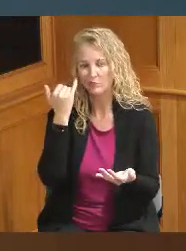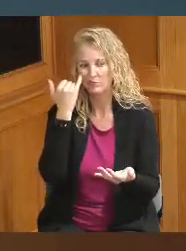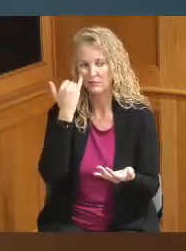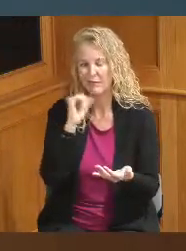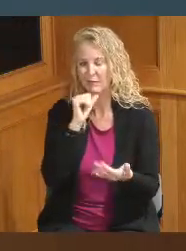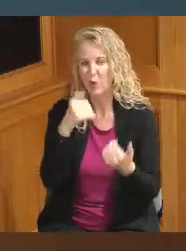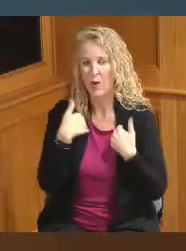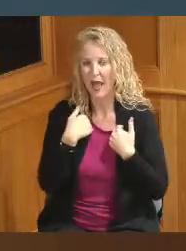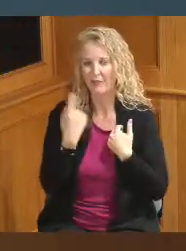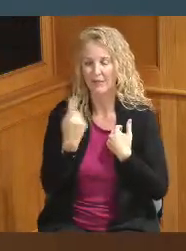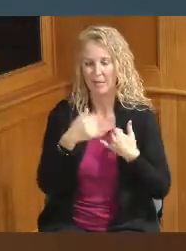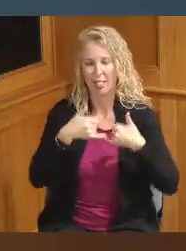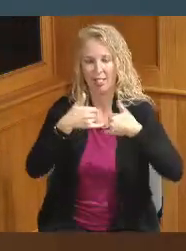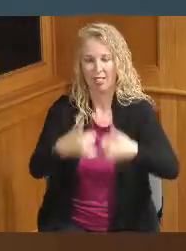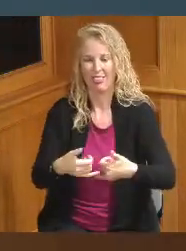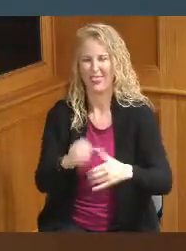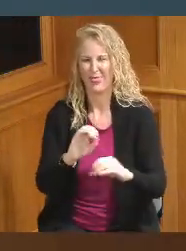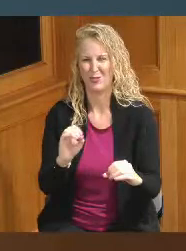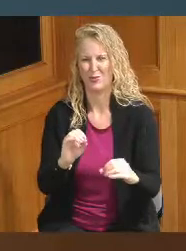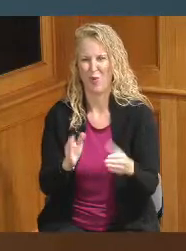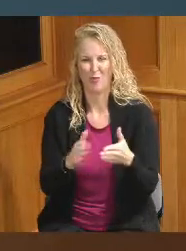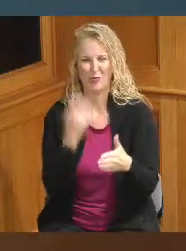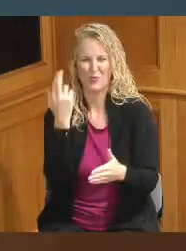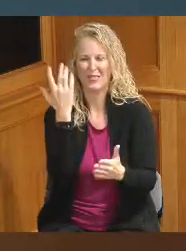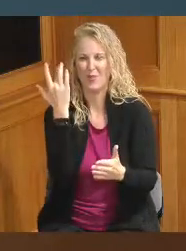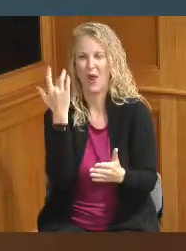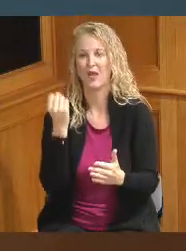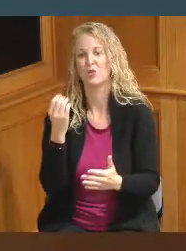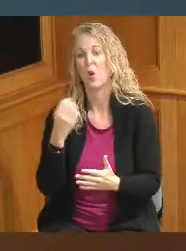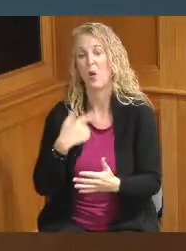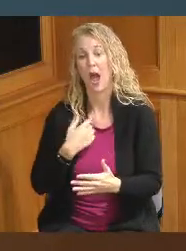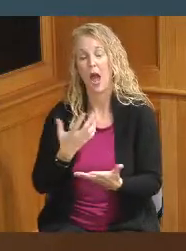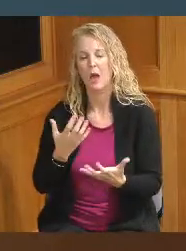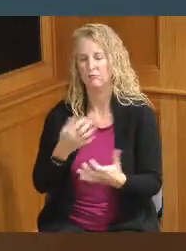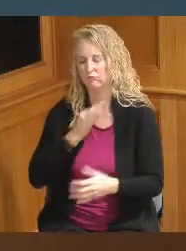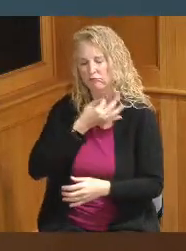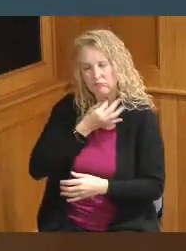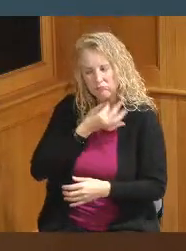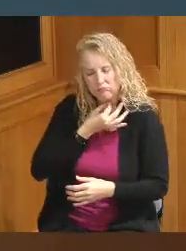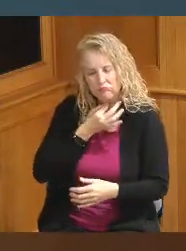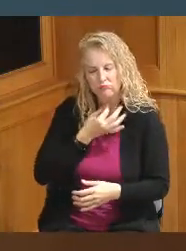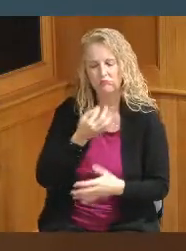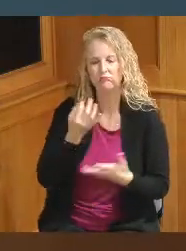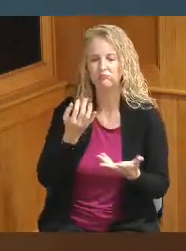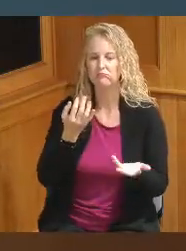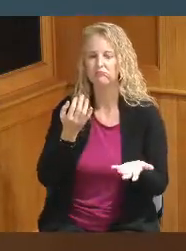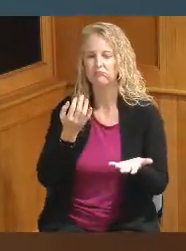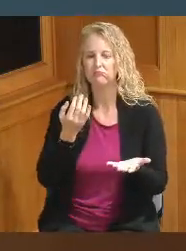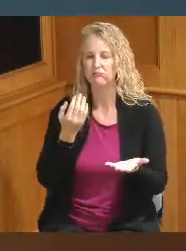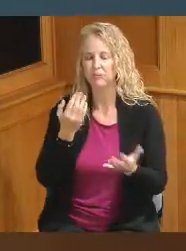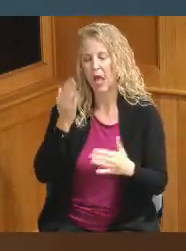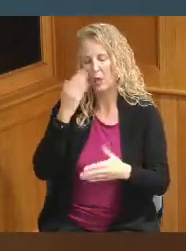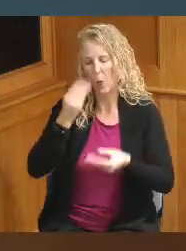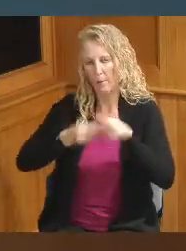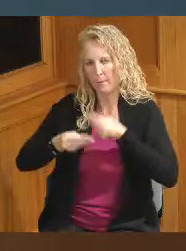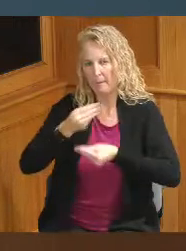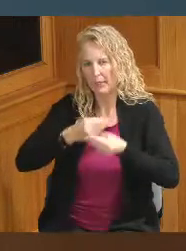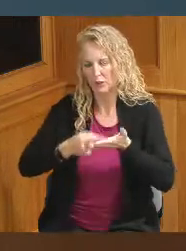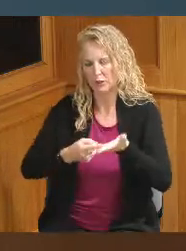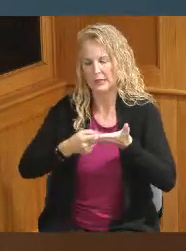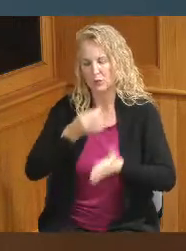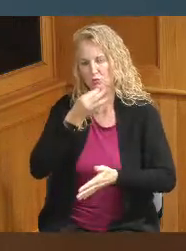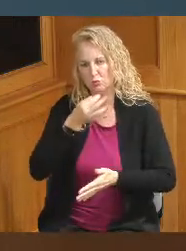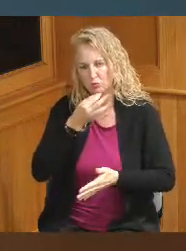to go over and beyond. You know, so I just wanted to say I did bring that up to you. I don't know. I know we'll have budget discussions and how